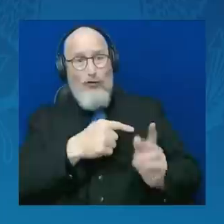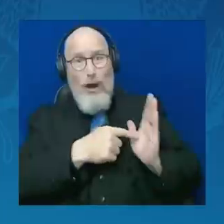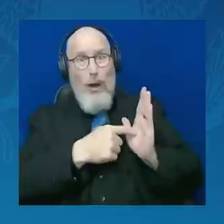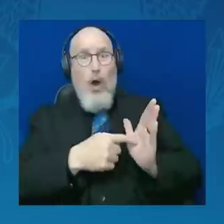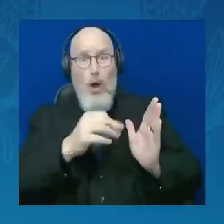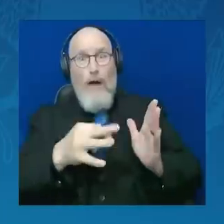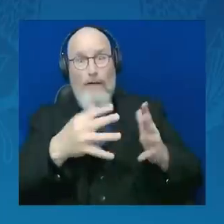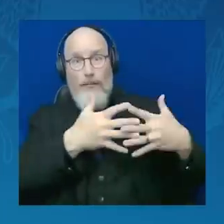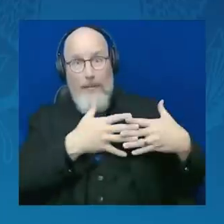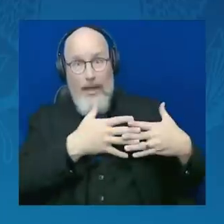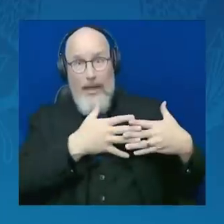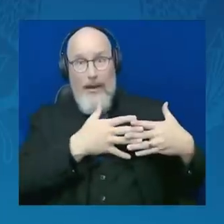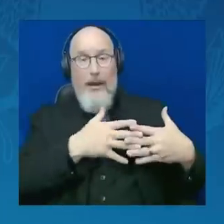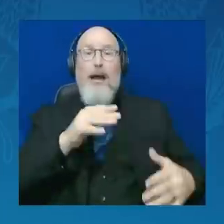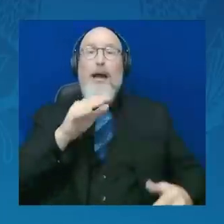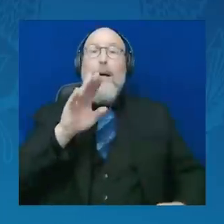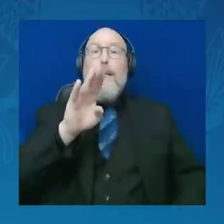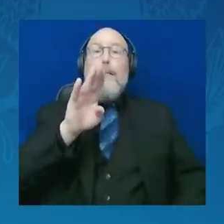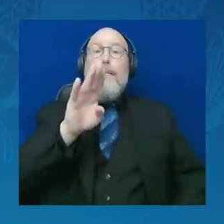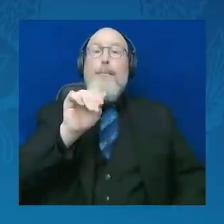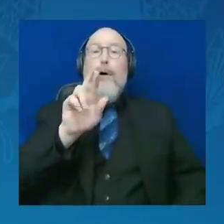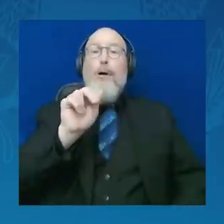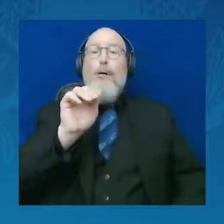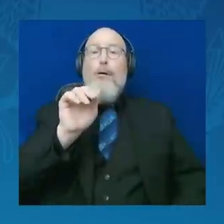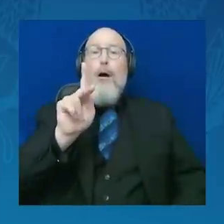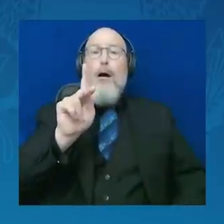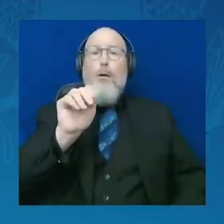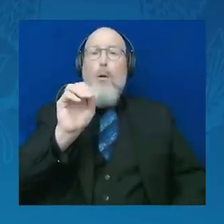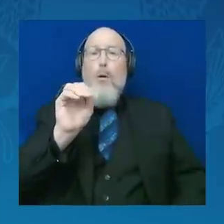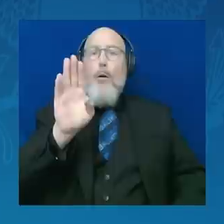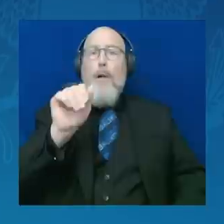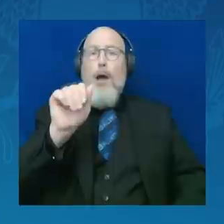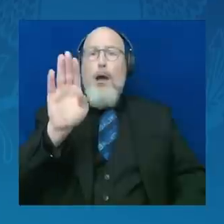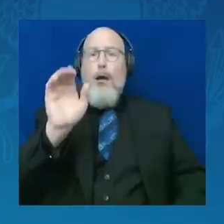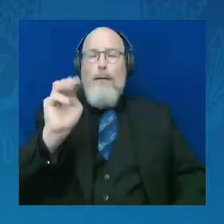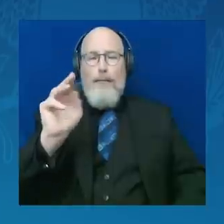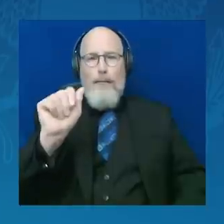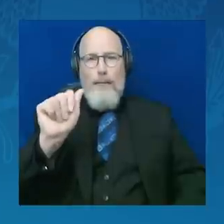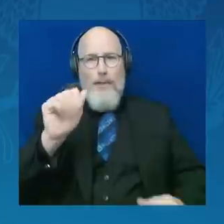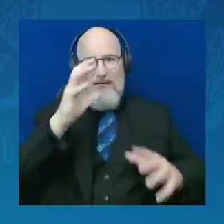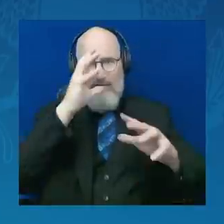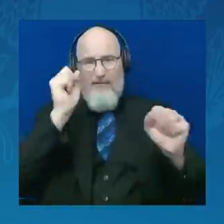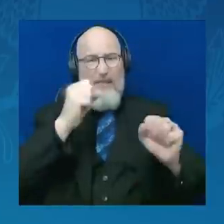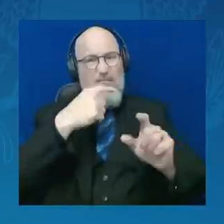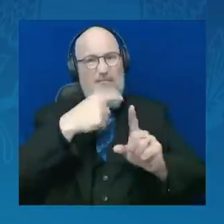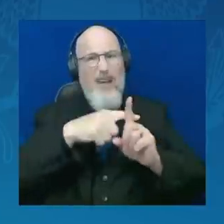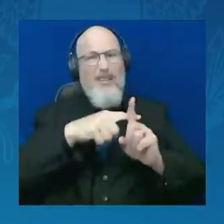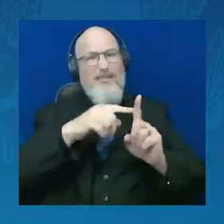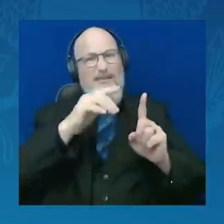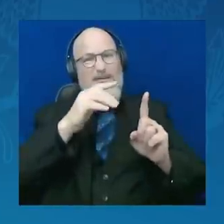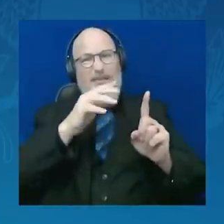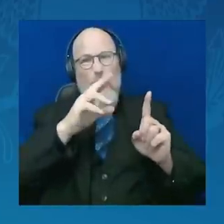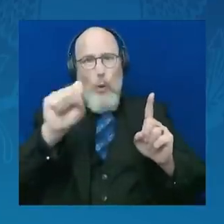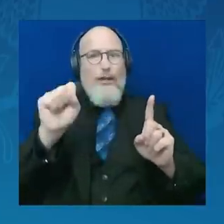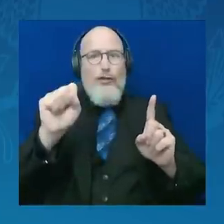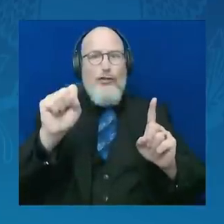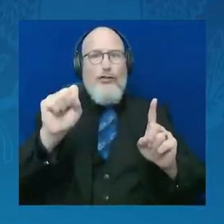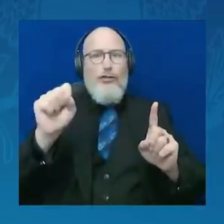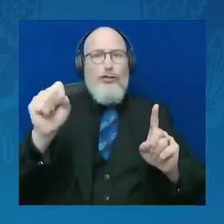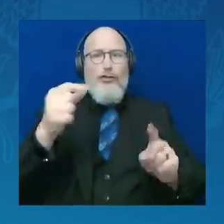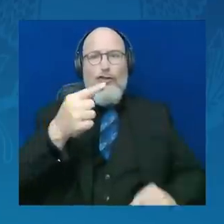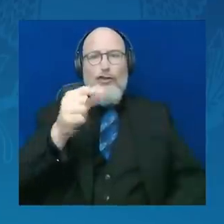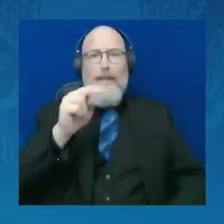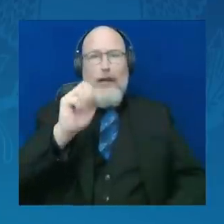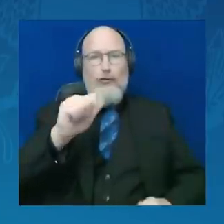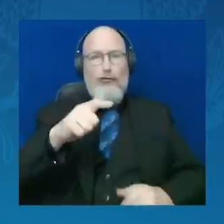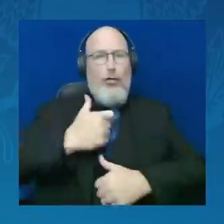Barack Obama administration and the president himself back then, the U.S. generals as well. And precisely thanks to their